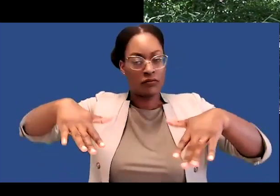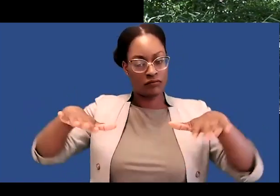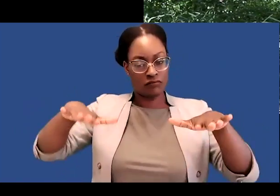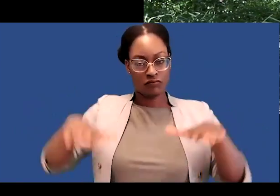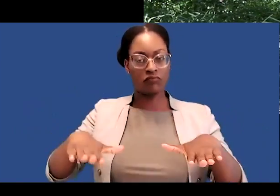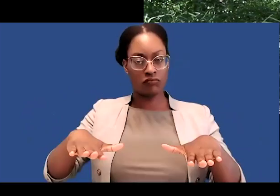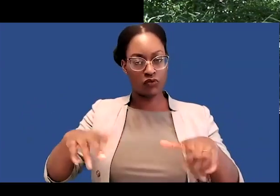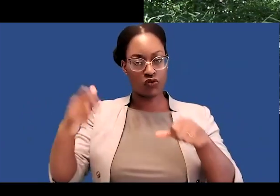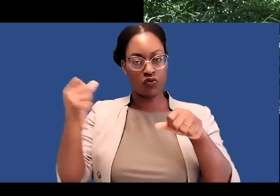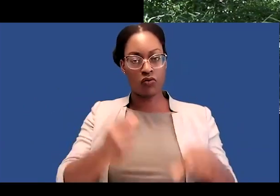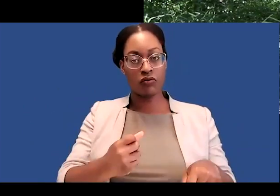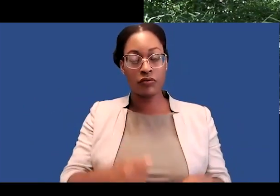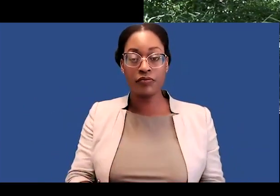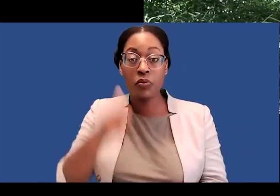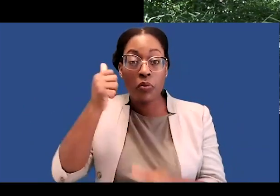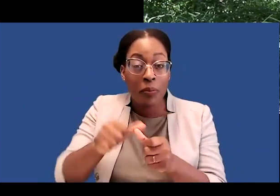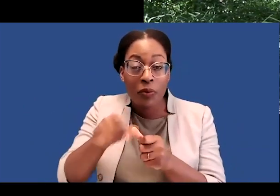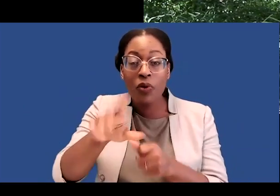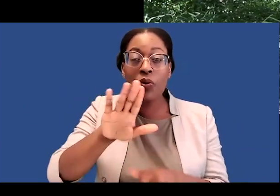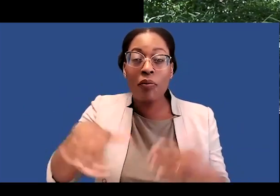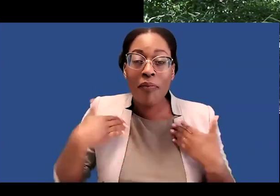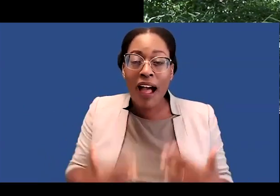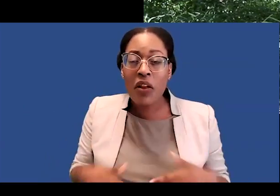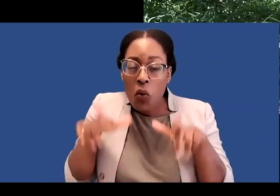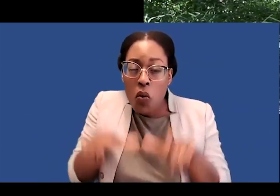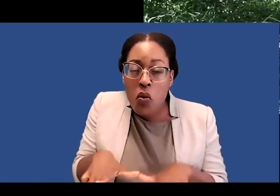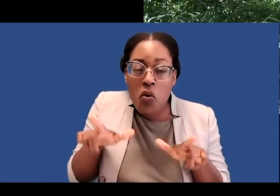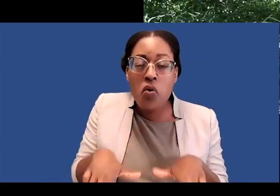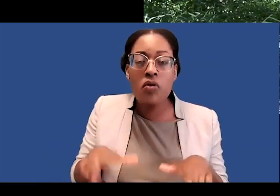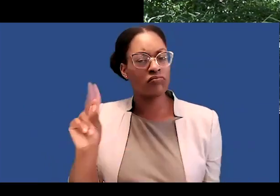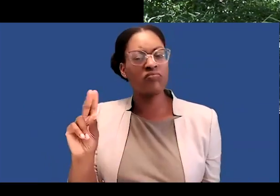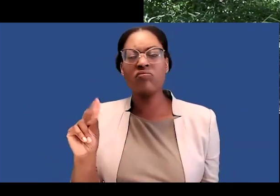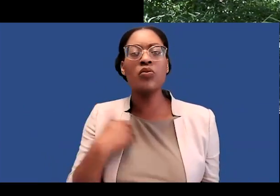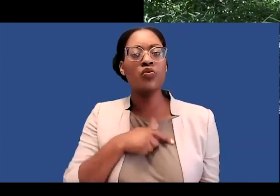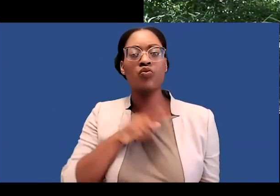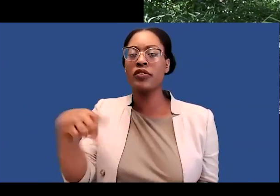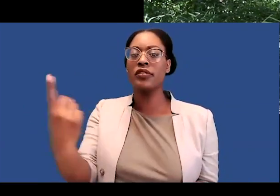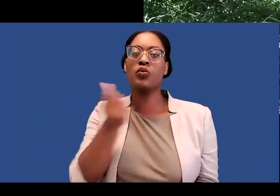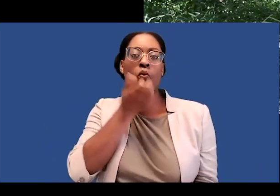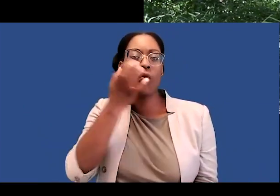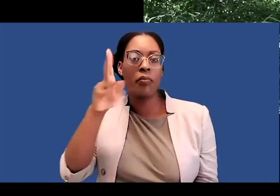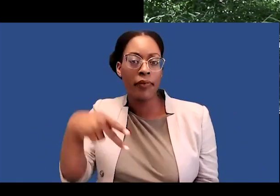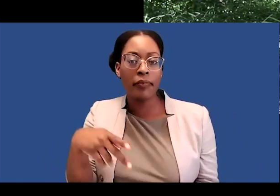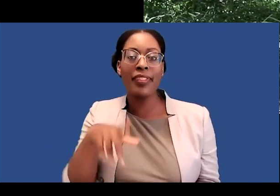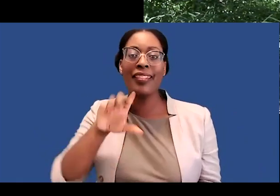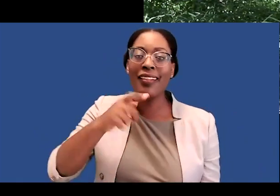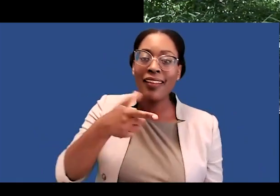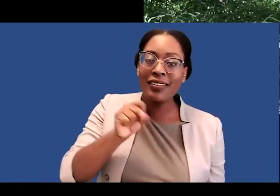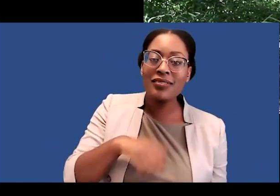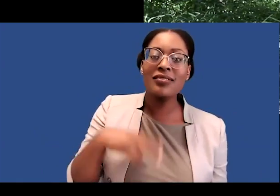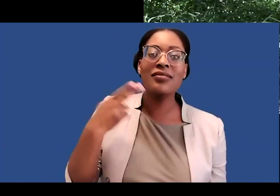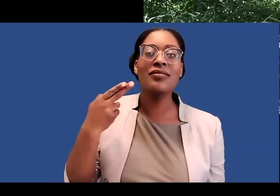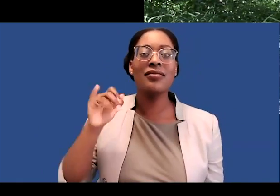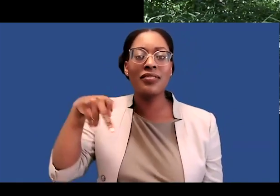And remember, we're not coming down very low, we're just warming up the legs, the